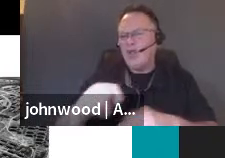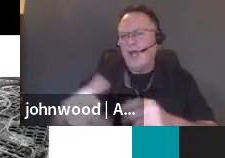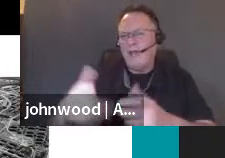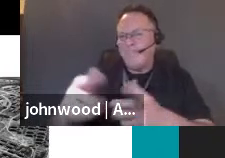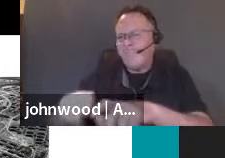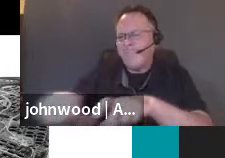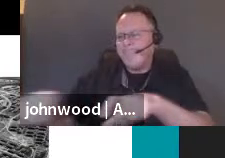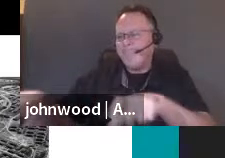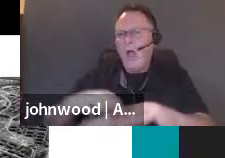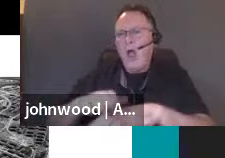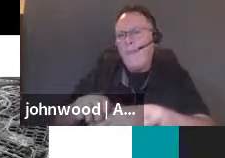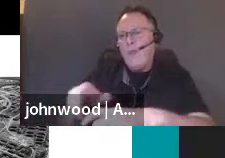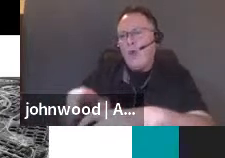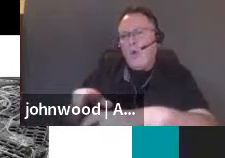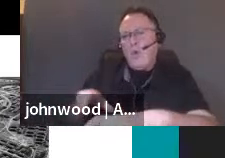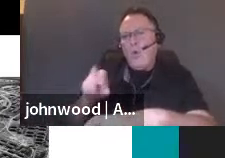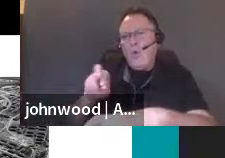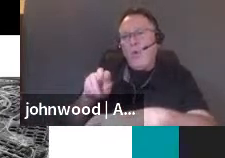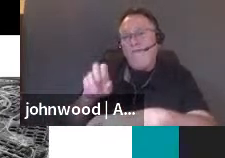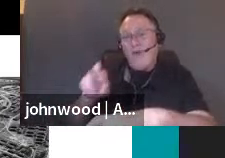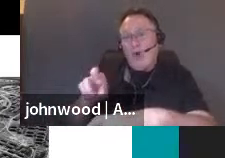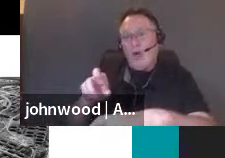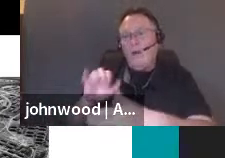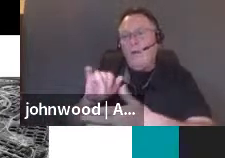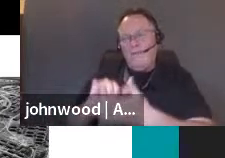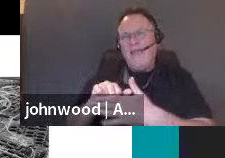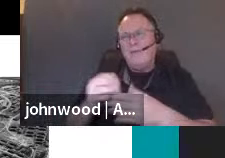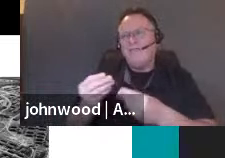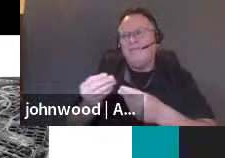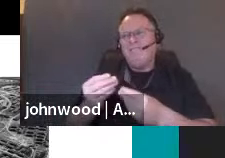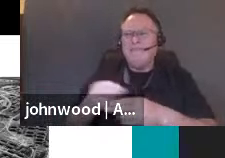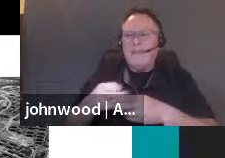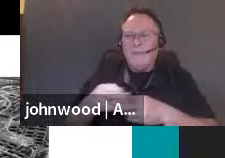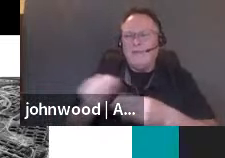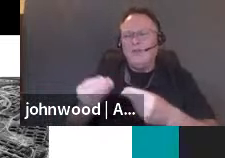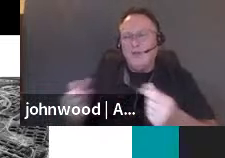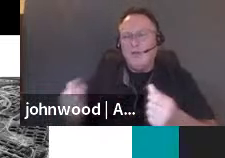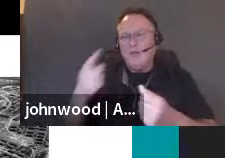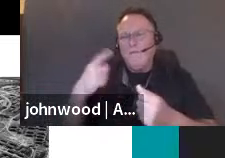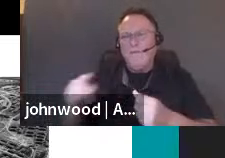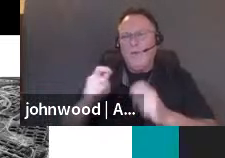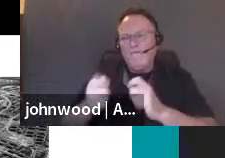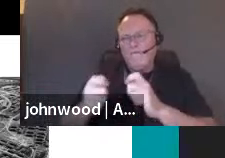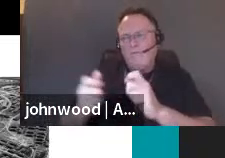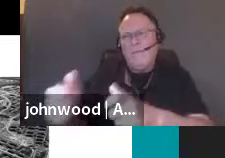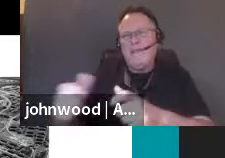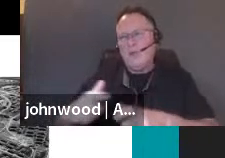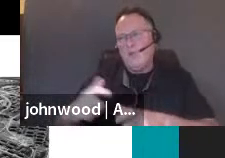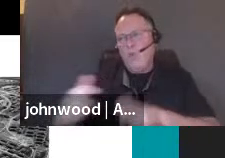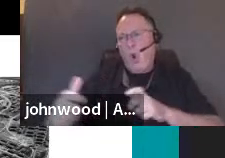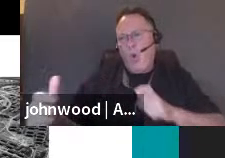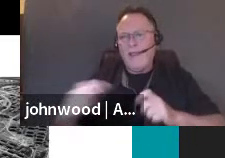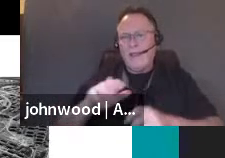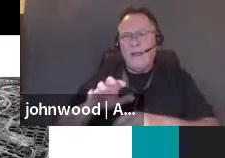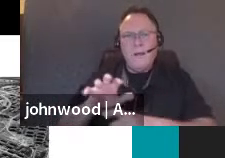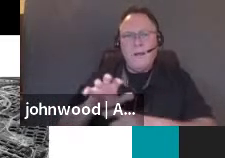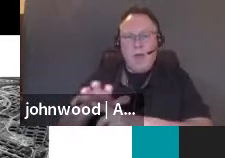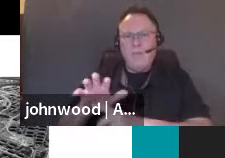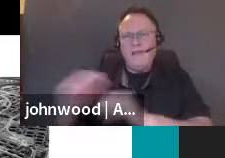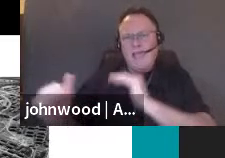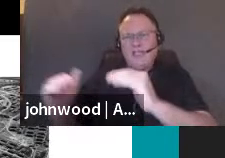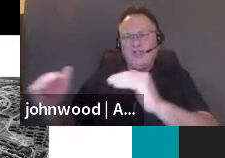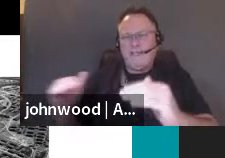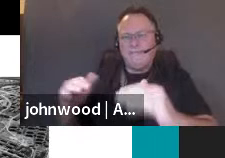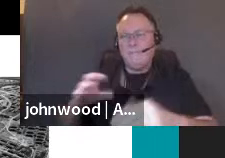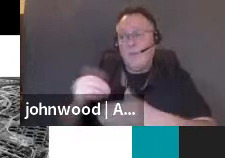River, served as a temporary housing solution for the rapidly growing population. And close to 40% of that new